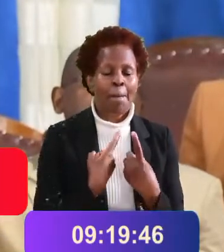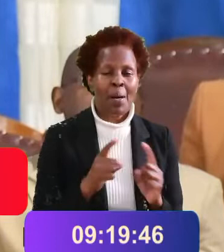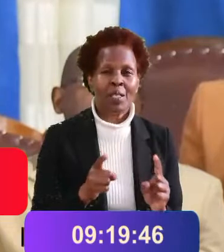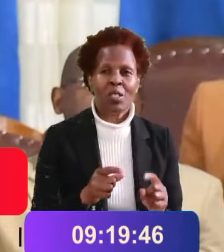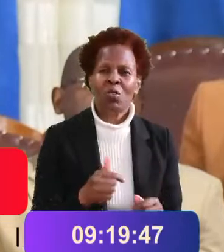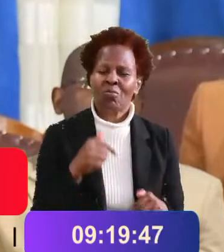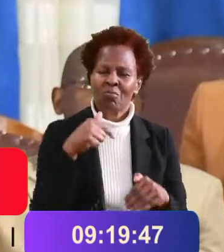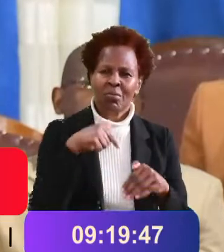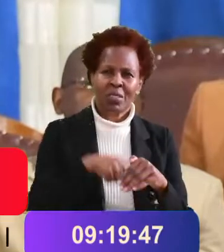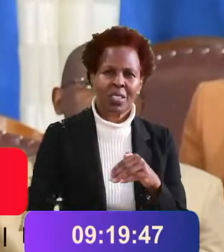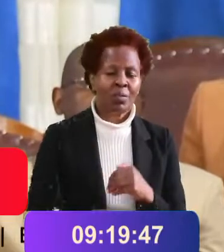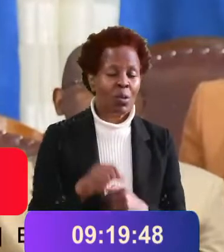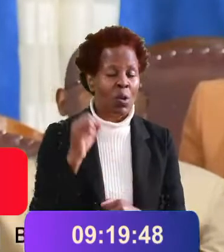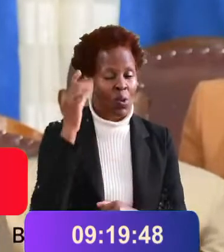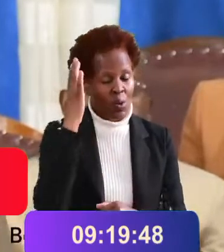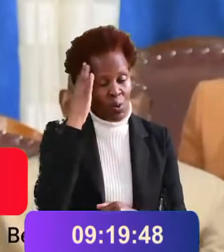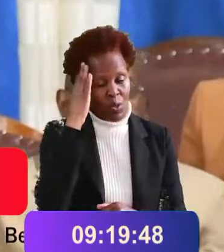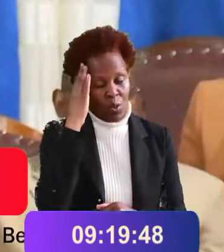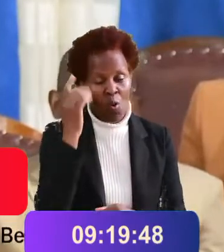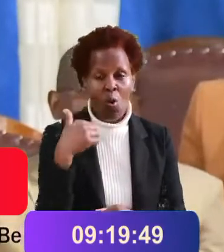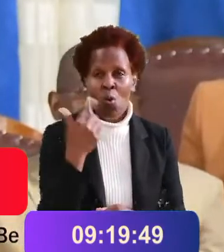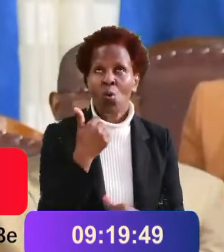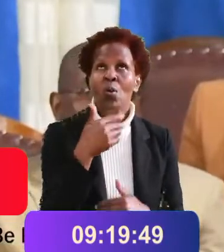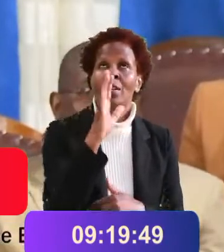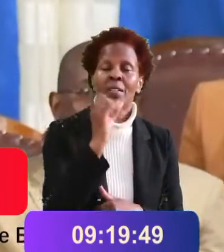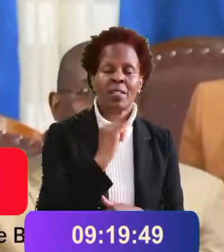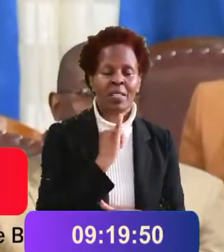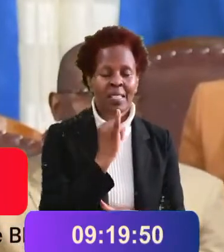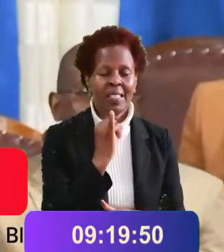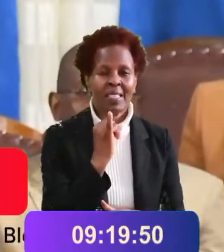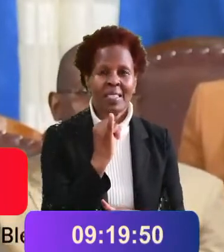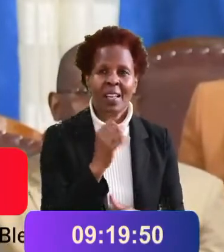deep knowledge of who God is,